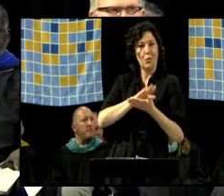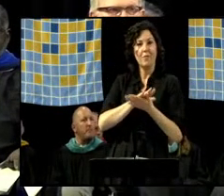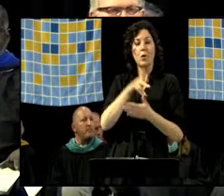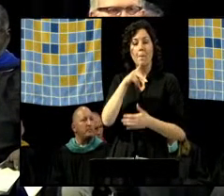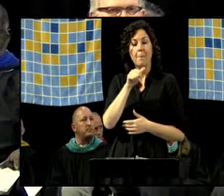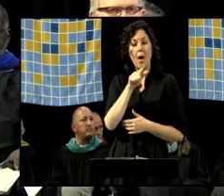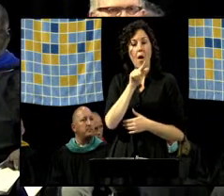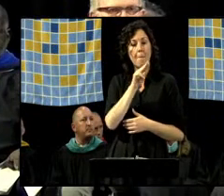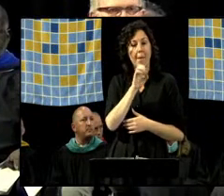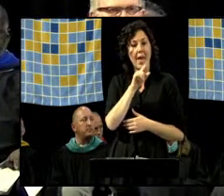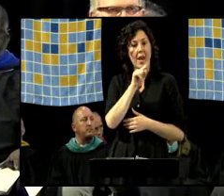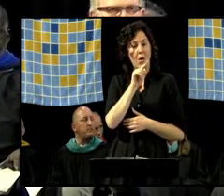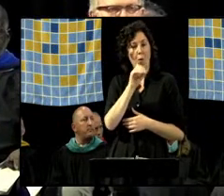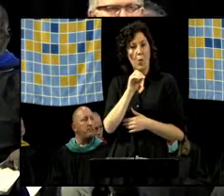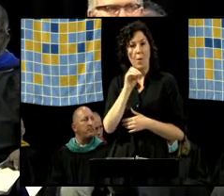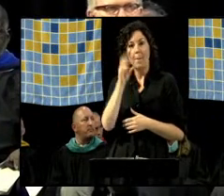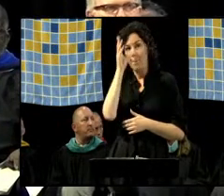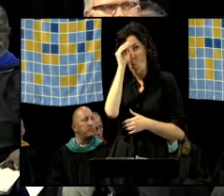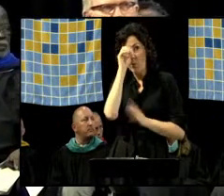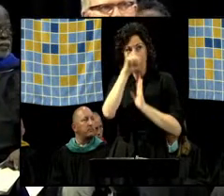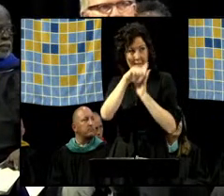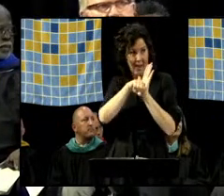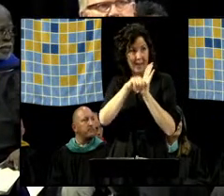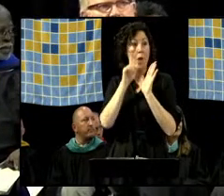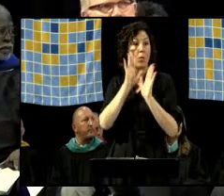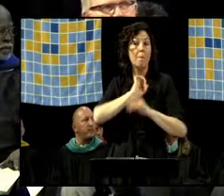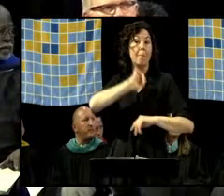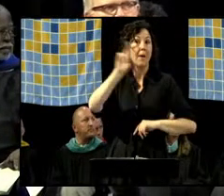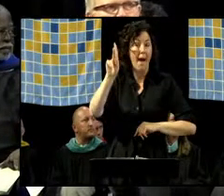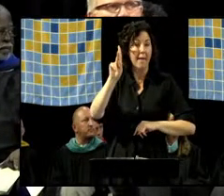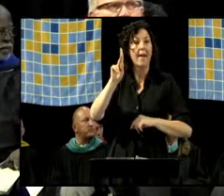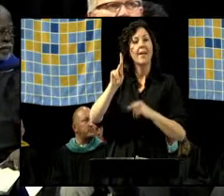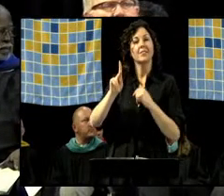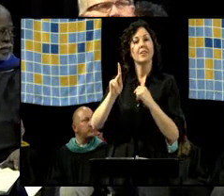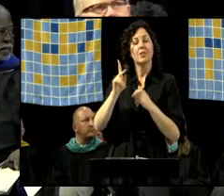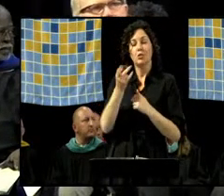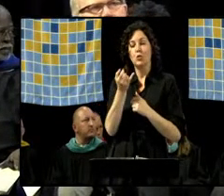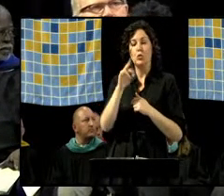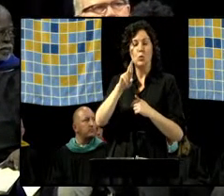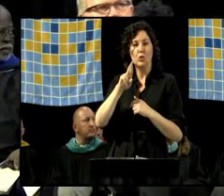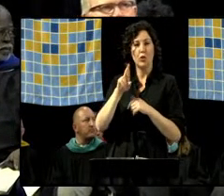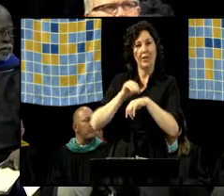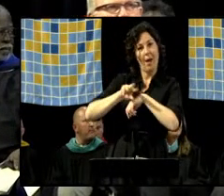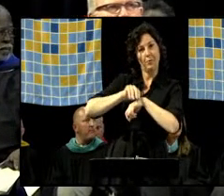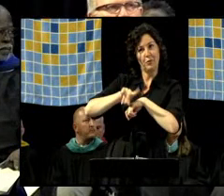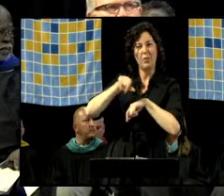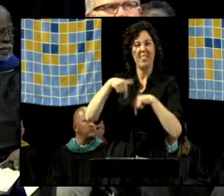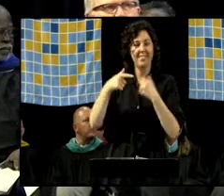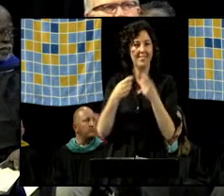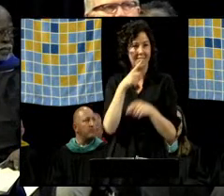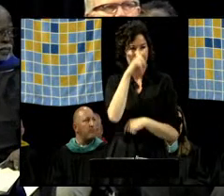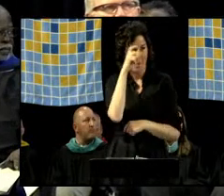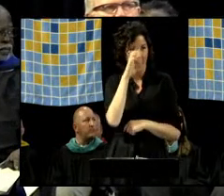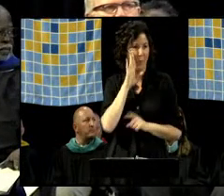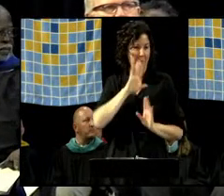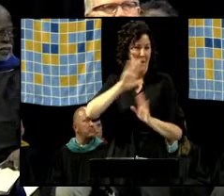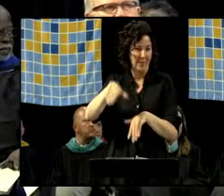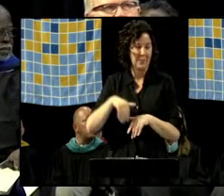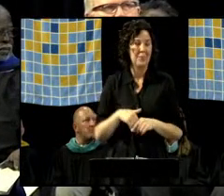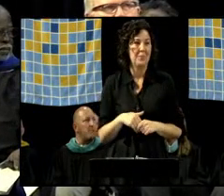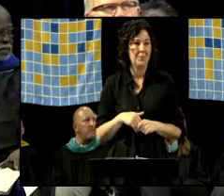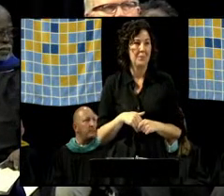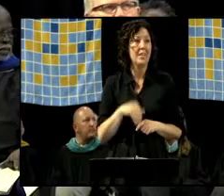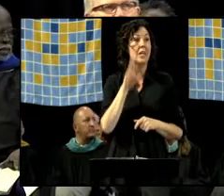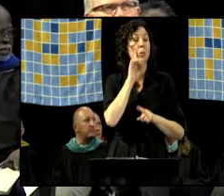State and will return to Palmetto Boys State as a junior counselor this summer. Jennings will be